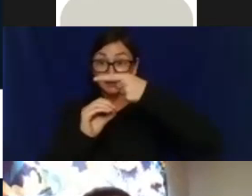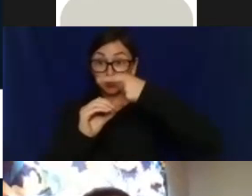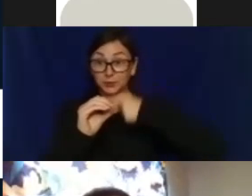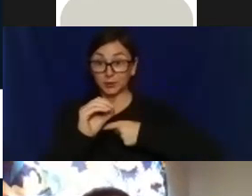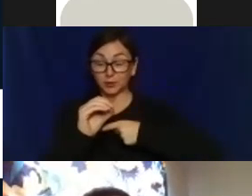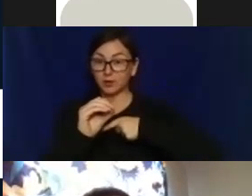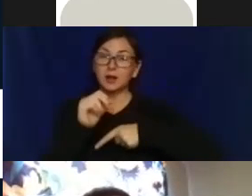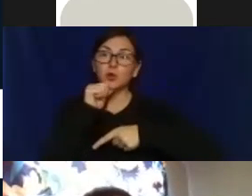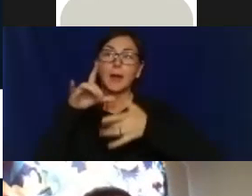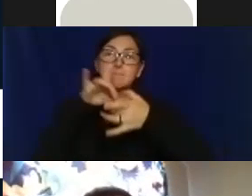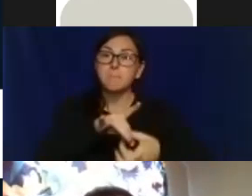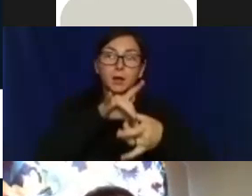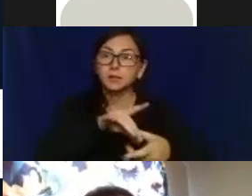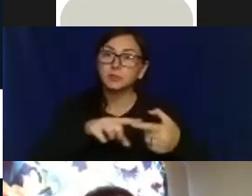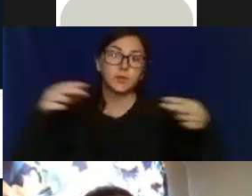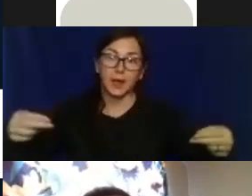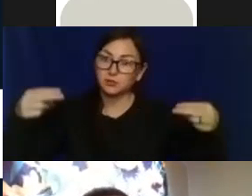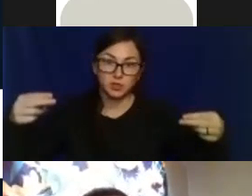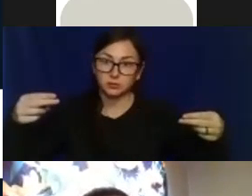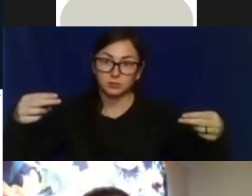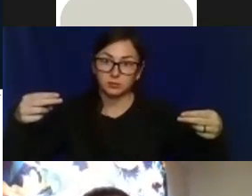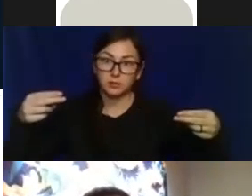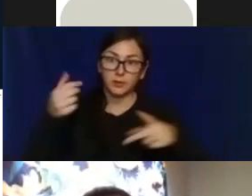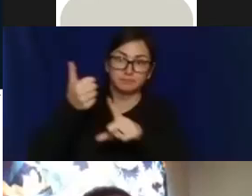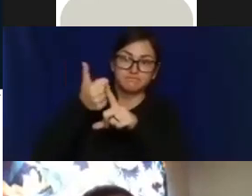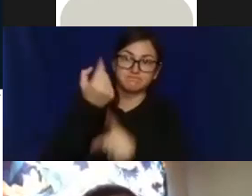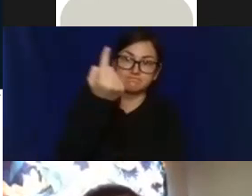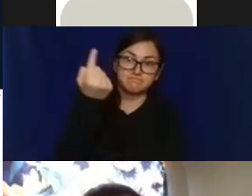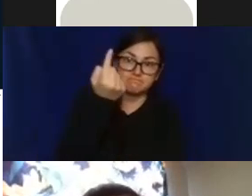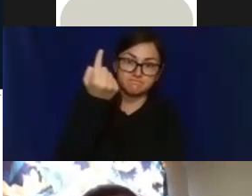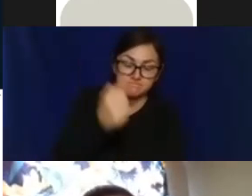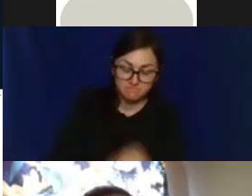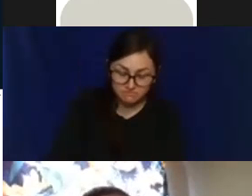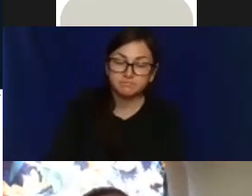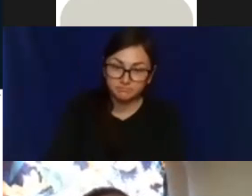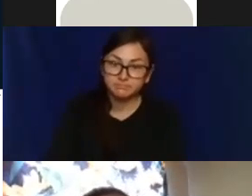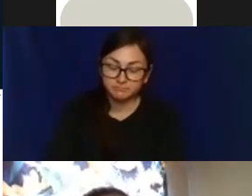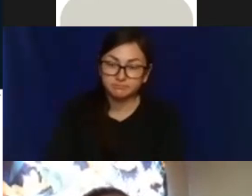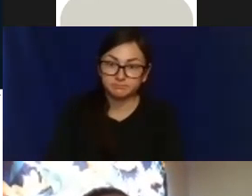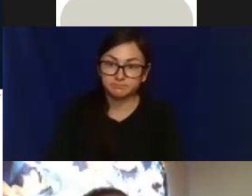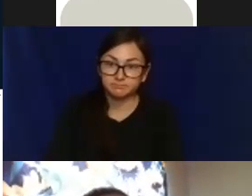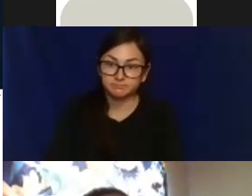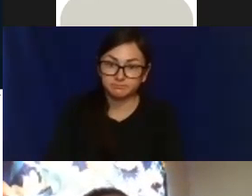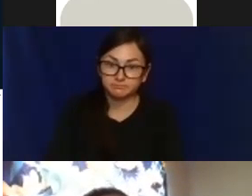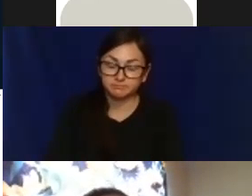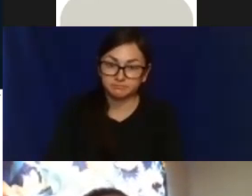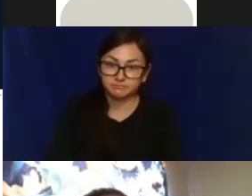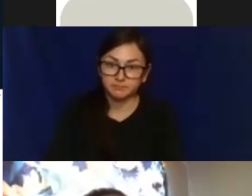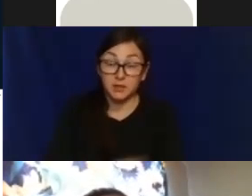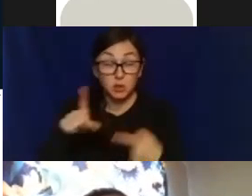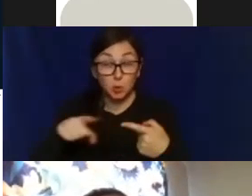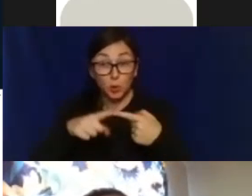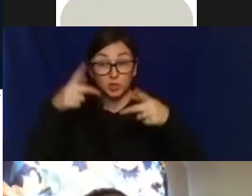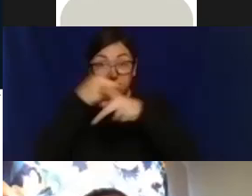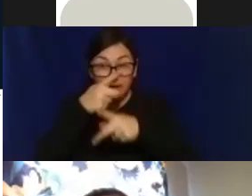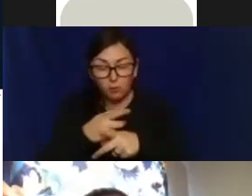oxygen, okay? And so now, once we figure out the structure and where all the electrons are and all the